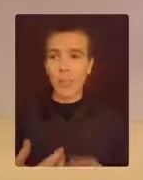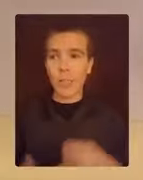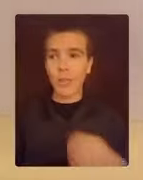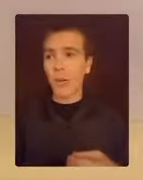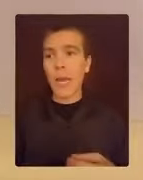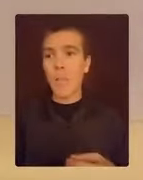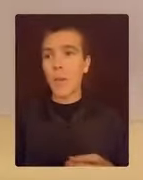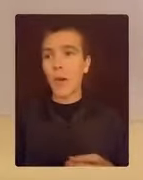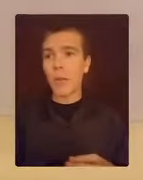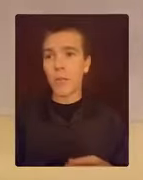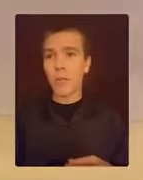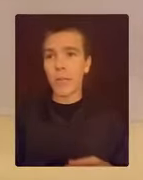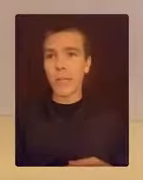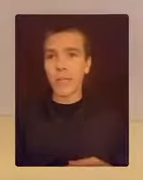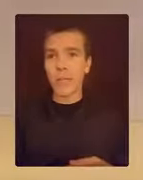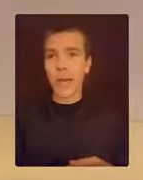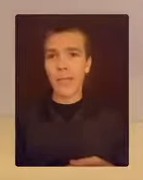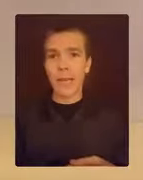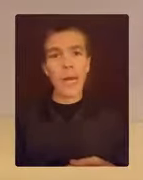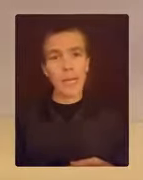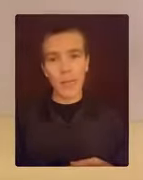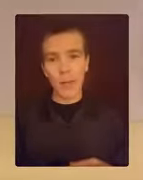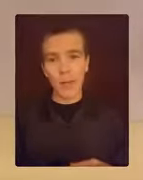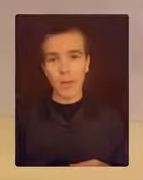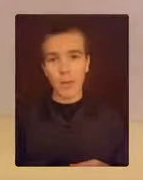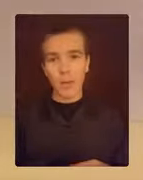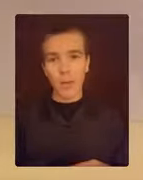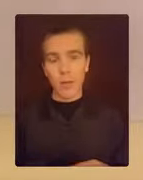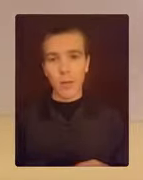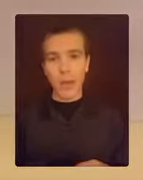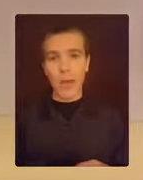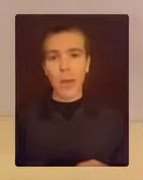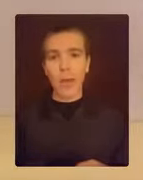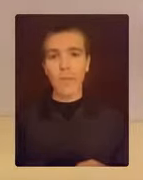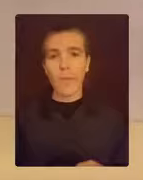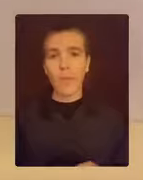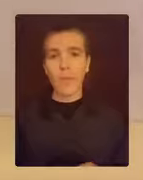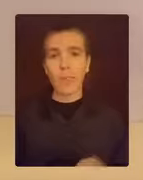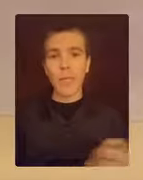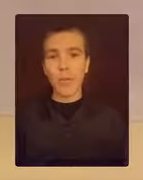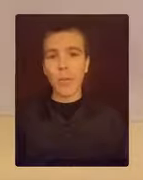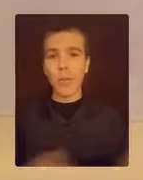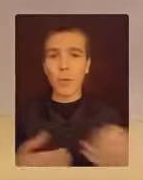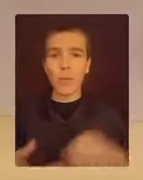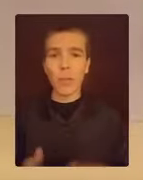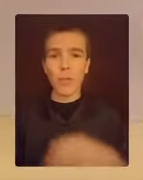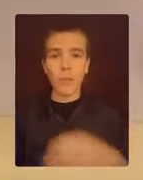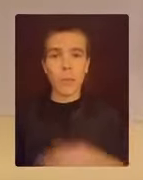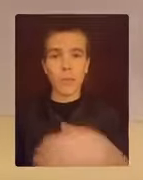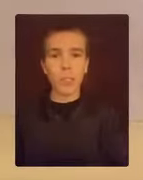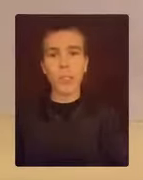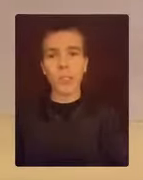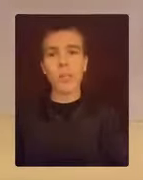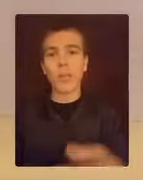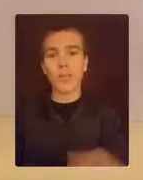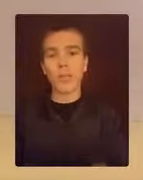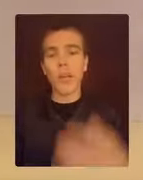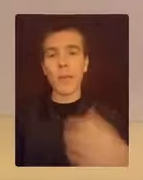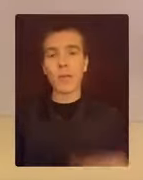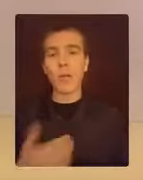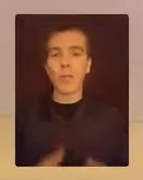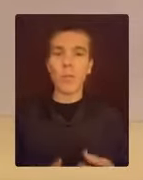because in the dream, you don't experience that anxiety. And if you continue to put yourself in those positions in